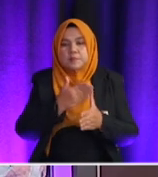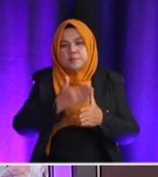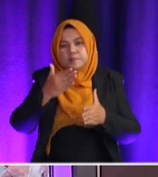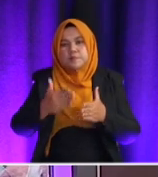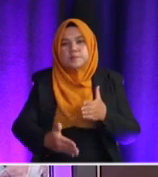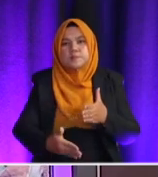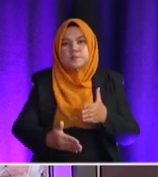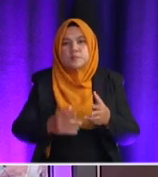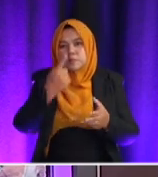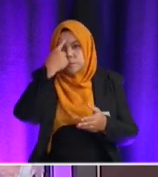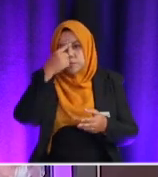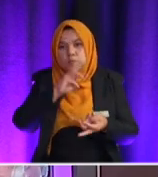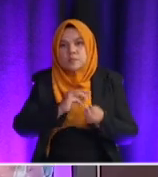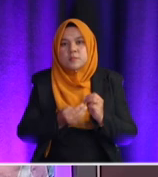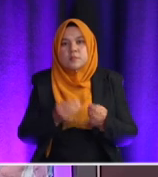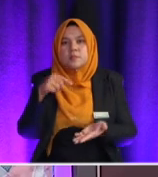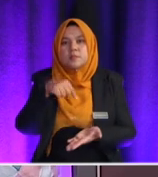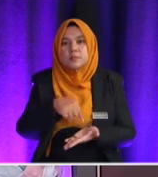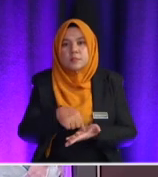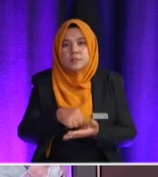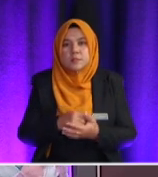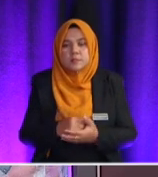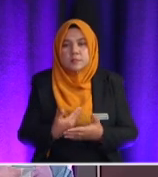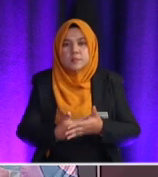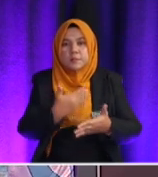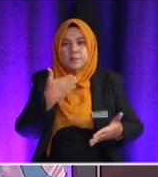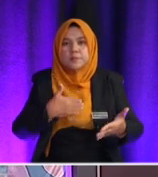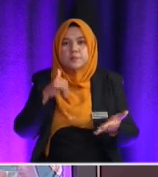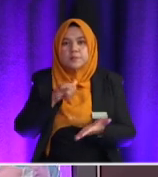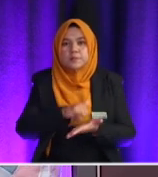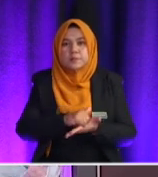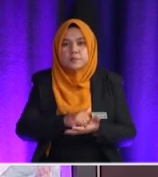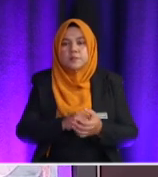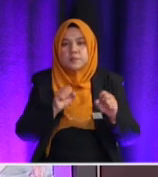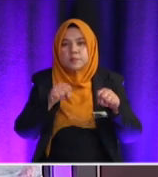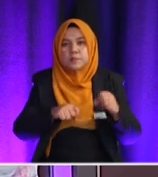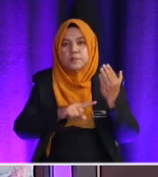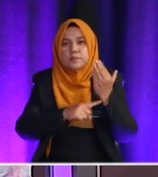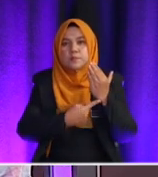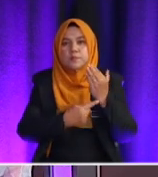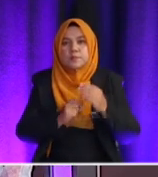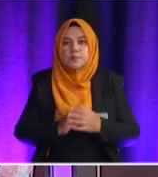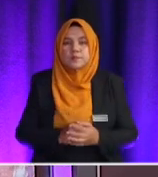the problems. All right. Okay, so before that, we can start our